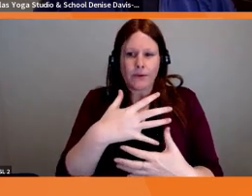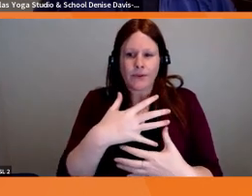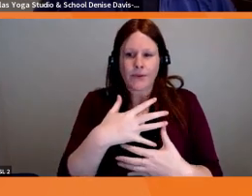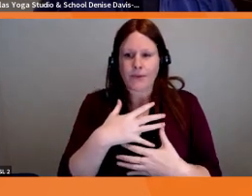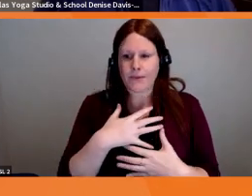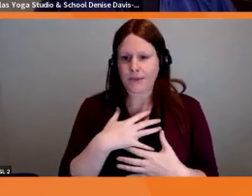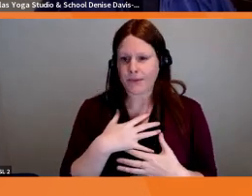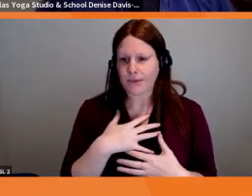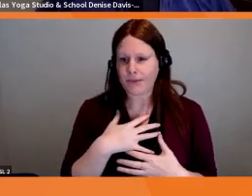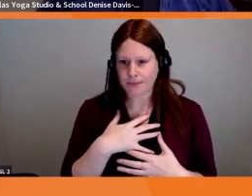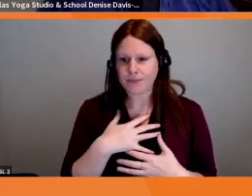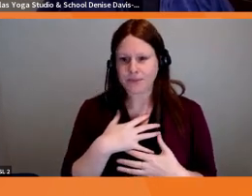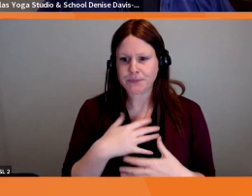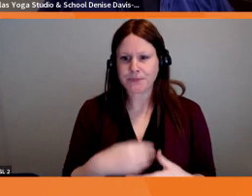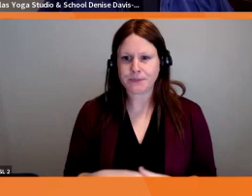That's it.